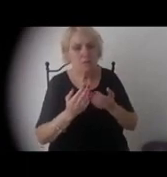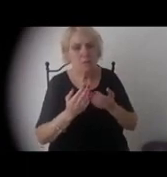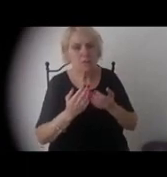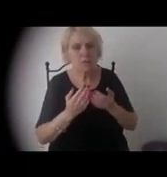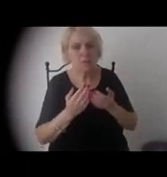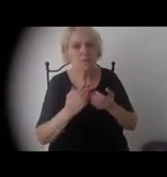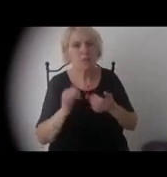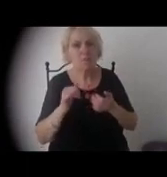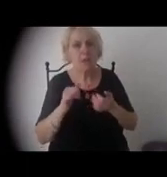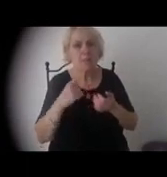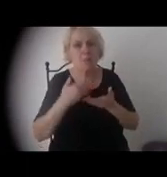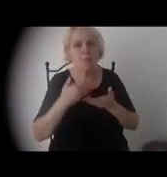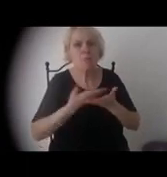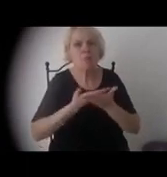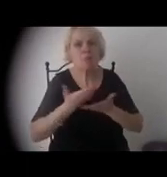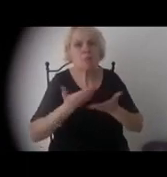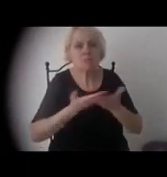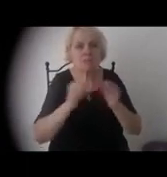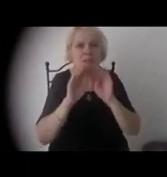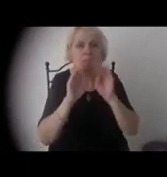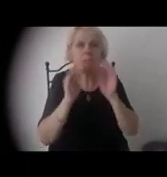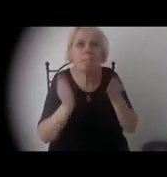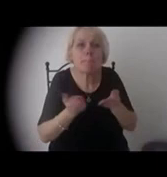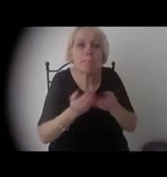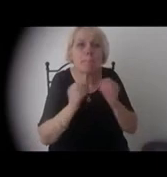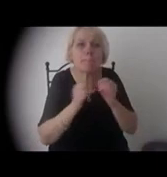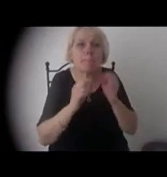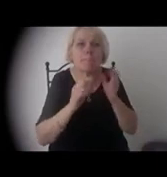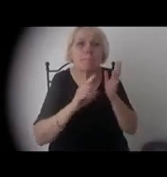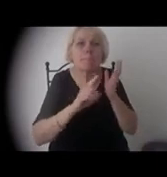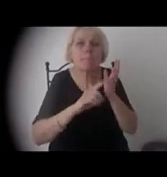on bubbles in a minute, Peter, but I'm just going to pass it on to the CAMS team.